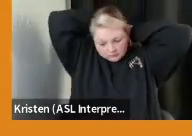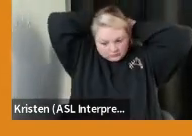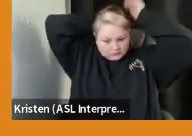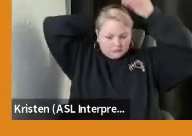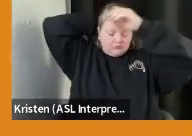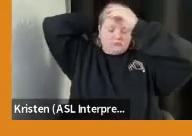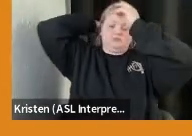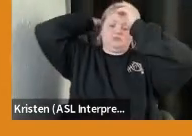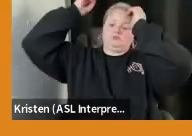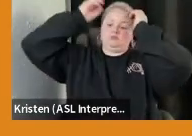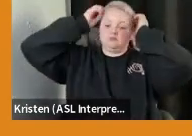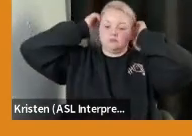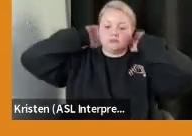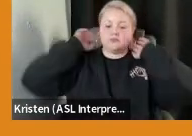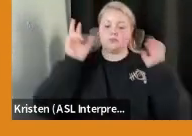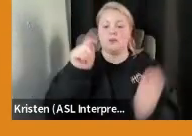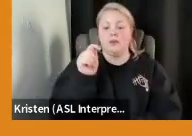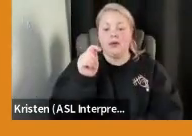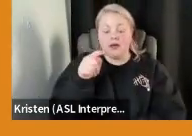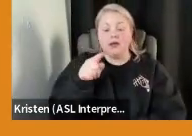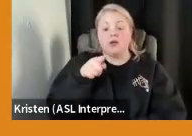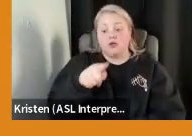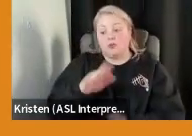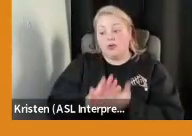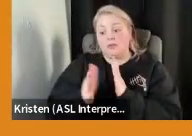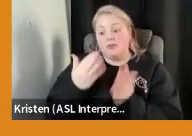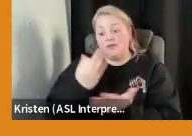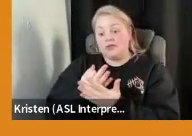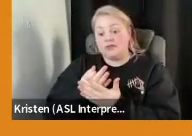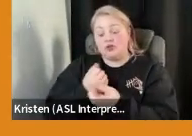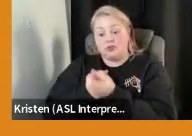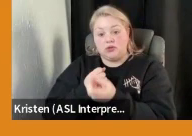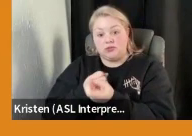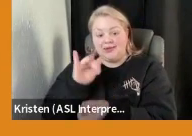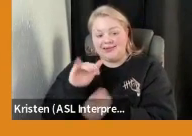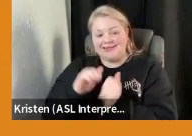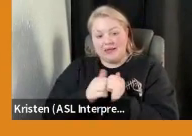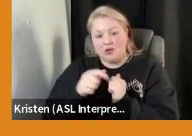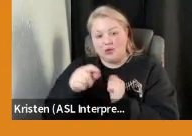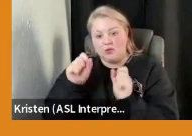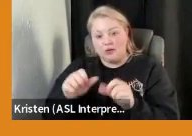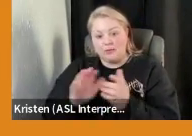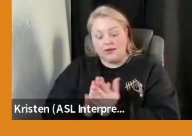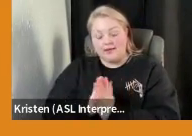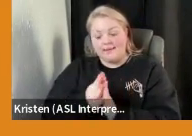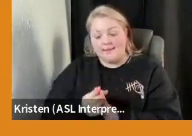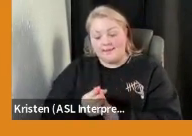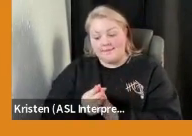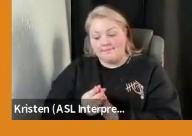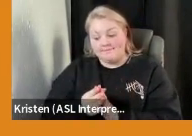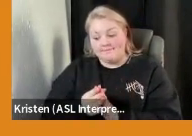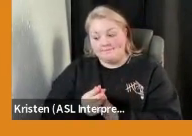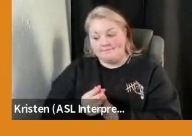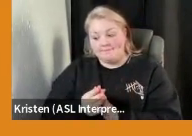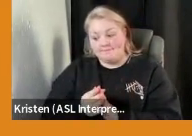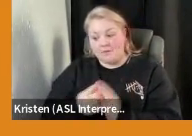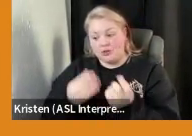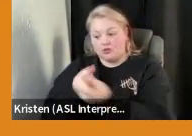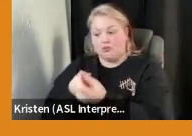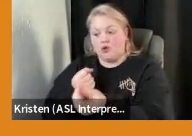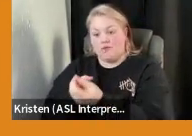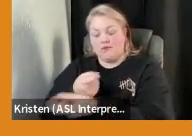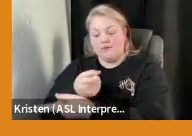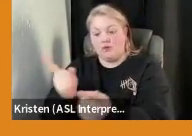But remember, the fact that you are a fiscal sponsor is a way in which you are supporting the cultural